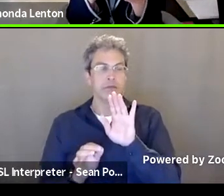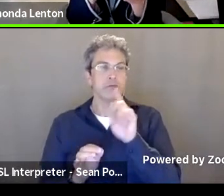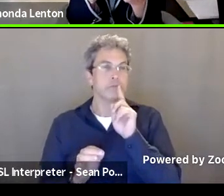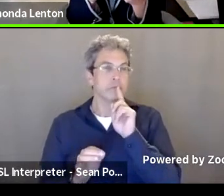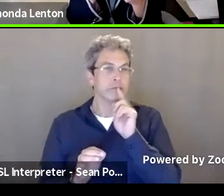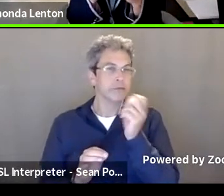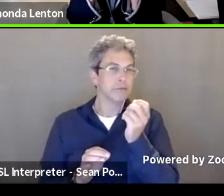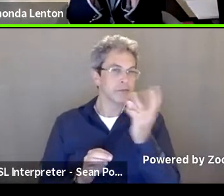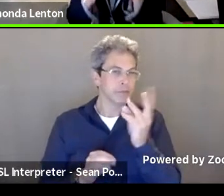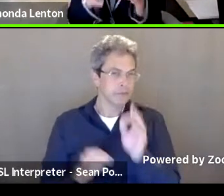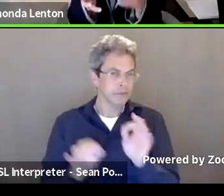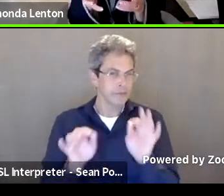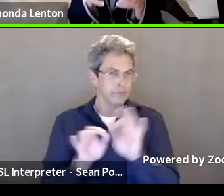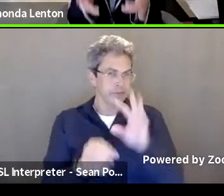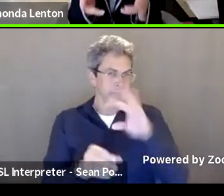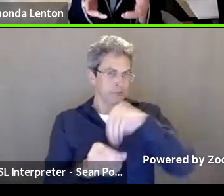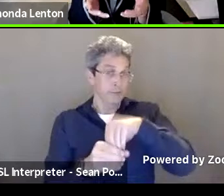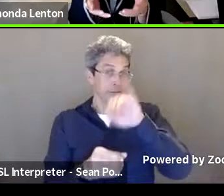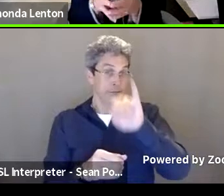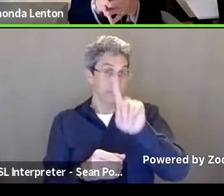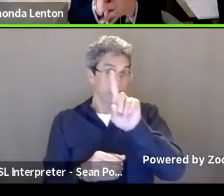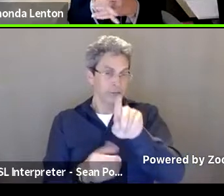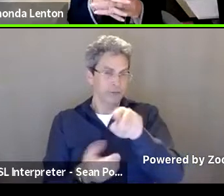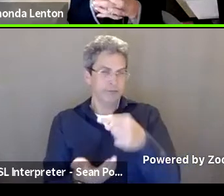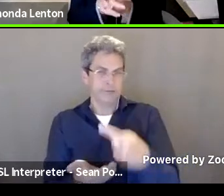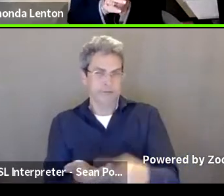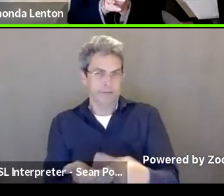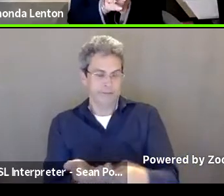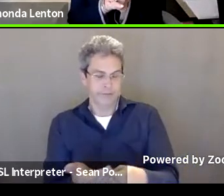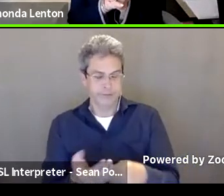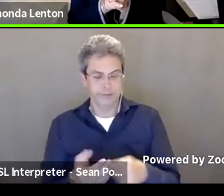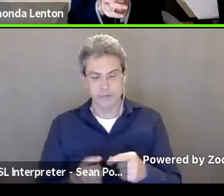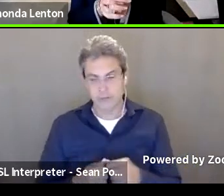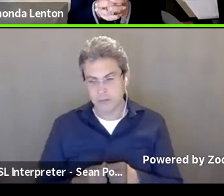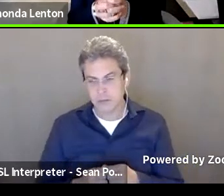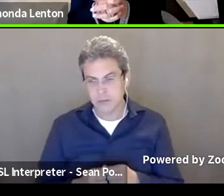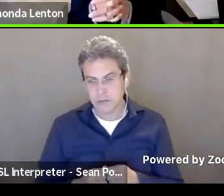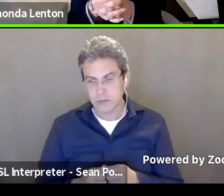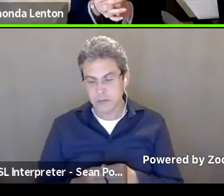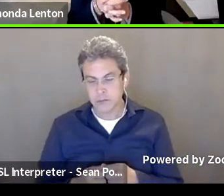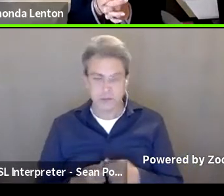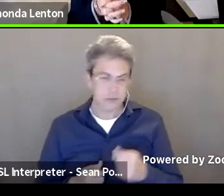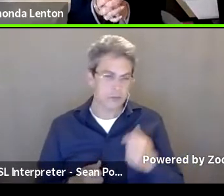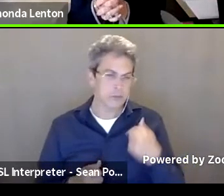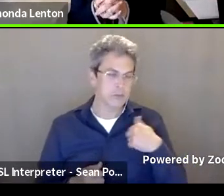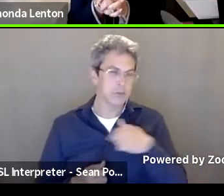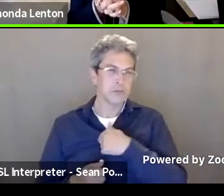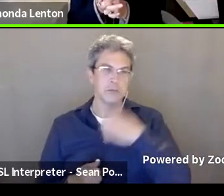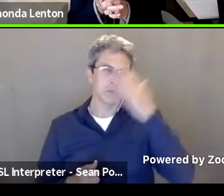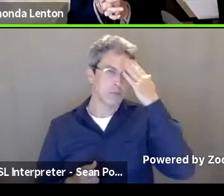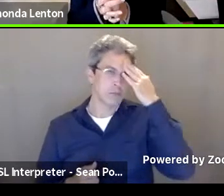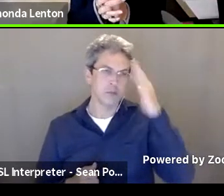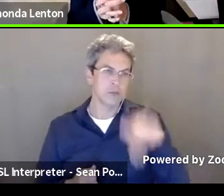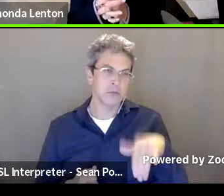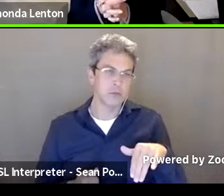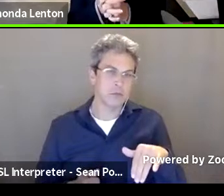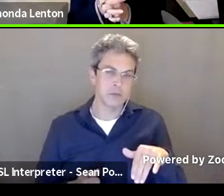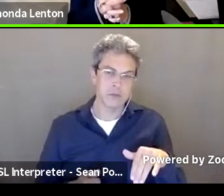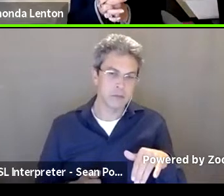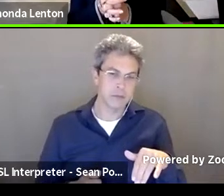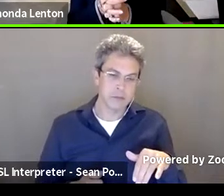important components to your question. We understand very well